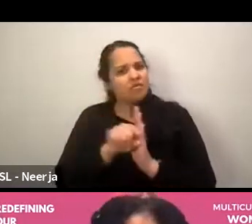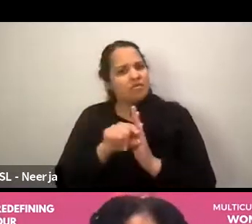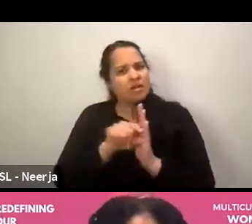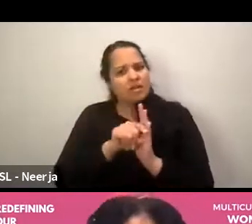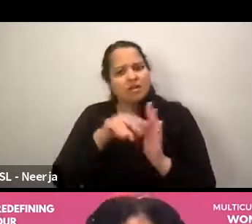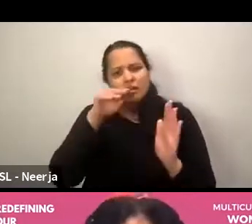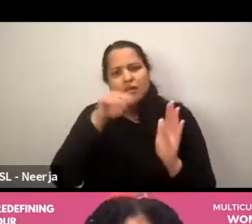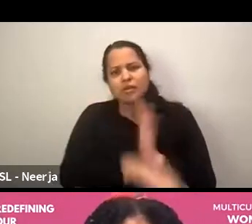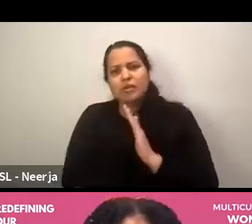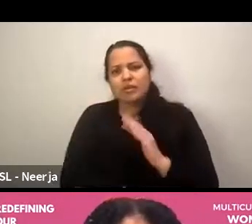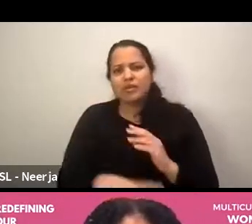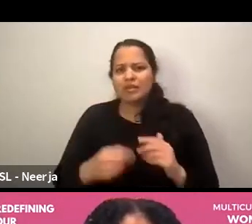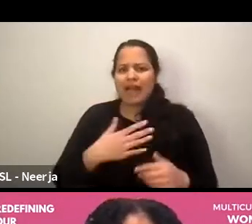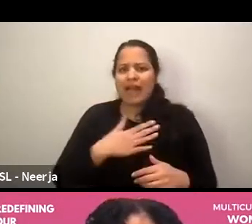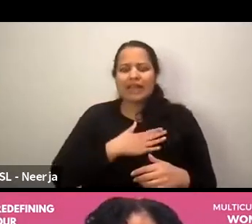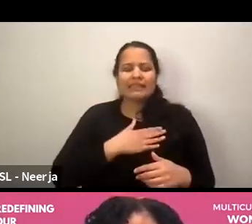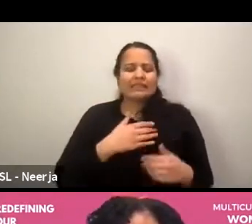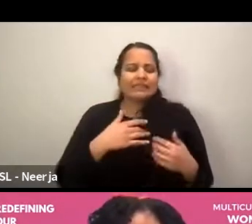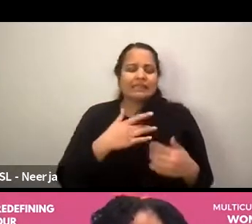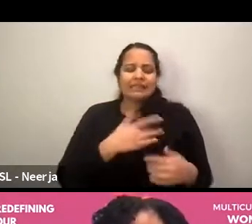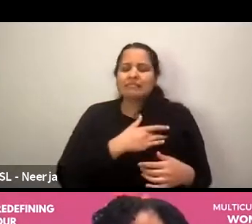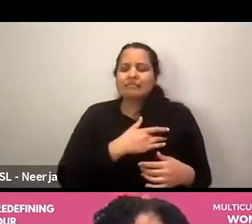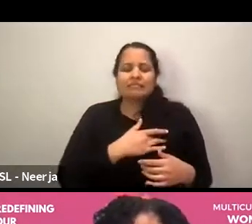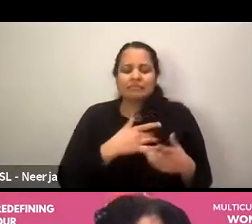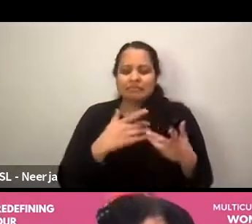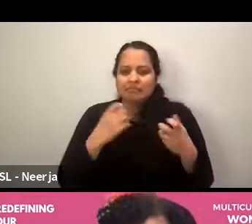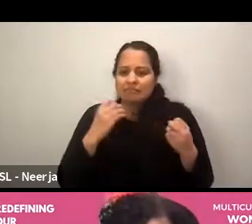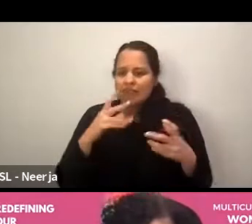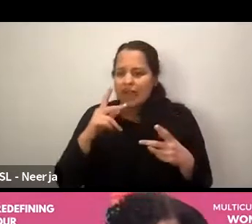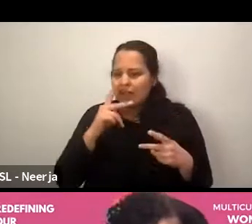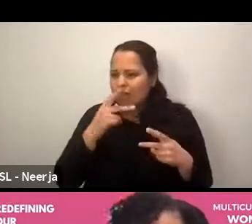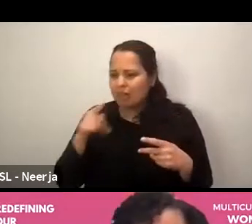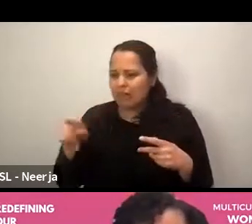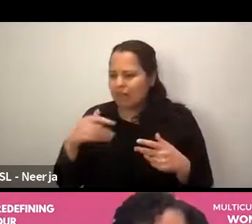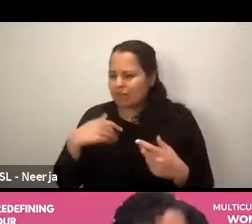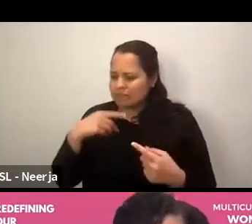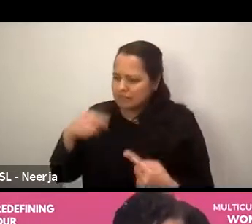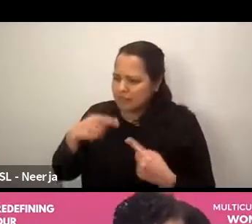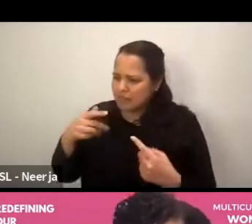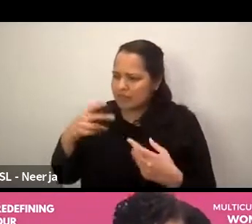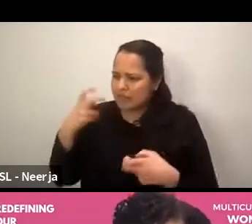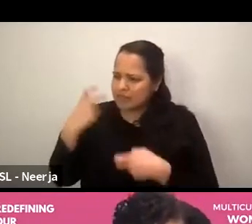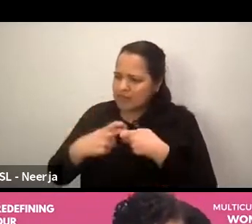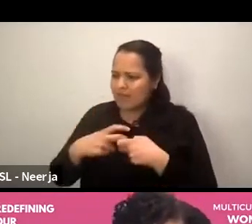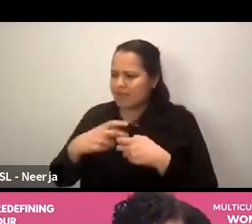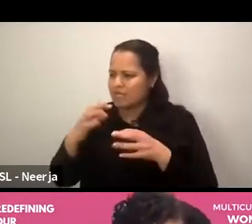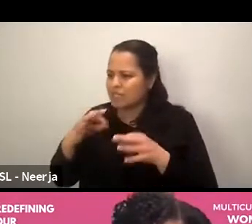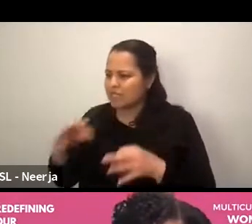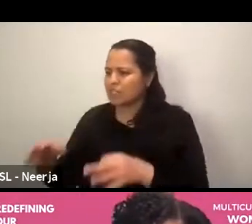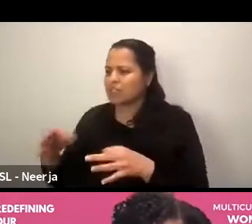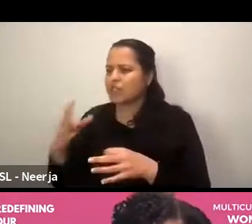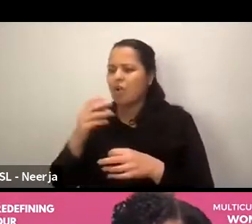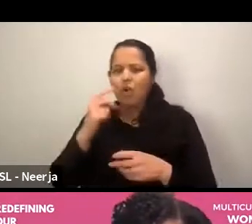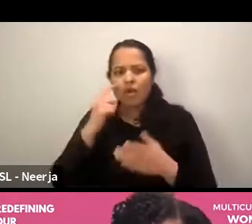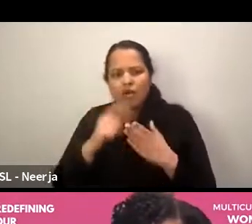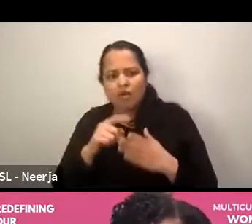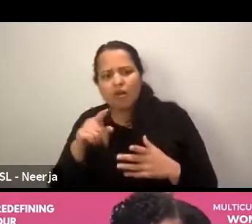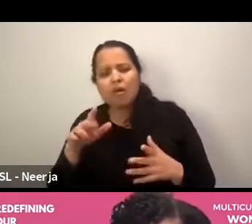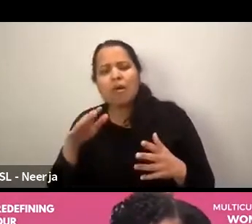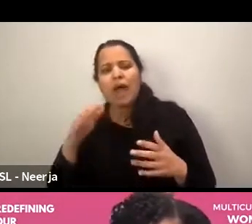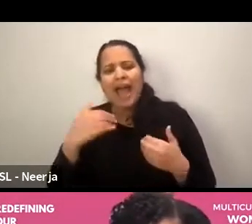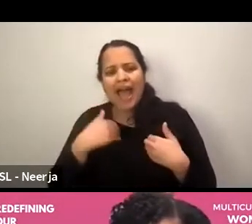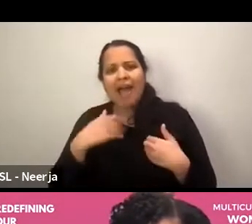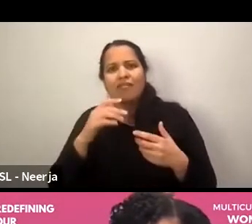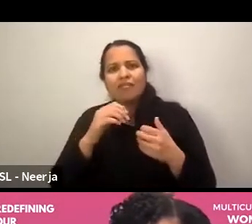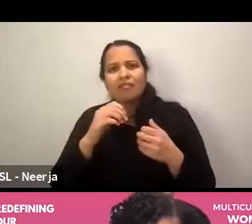that are having to make these hard decisions, who are on top seeing loved ones impacted by COVID-19, or who have had someone who has